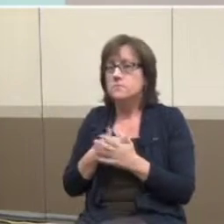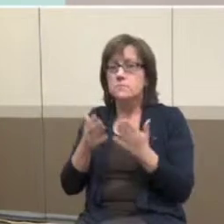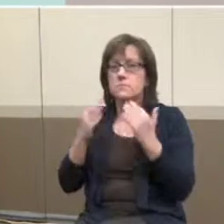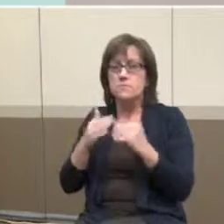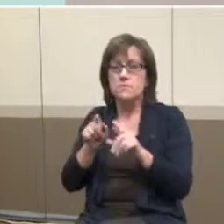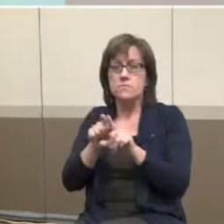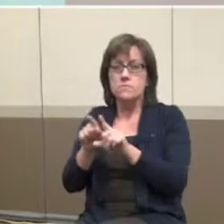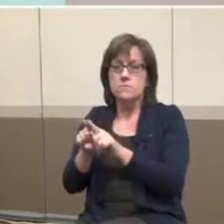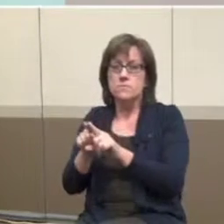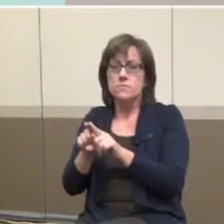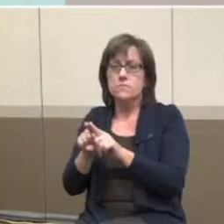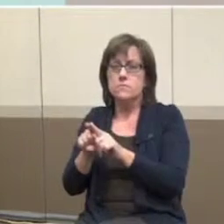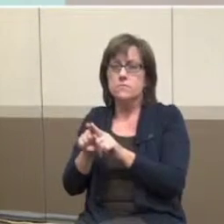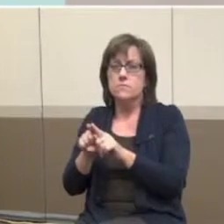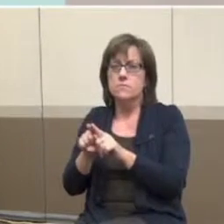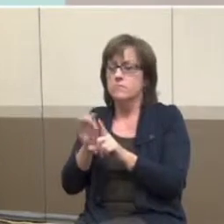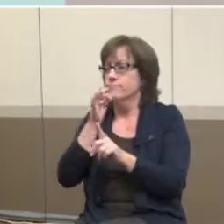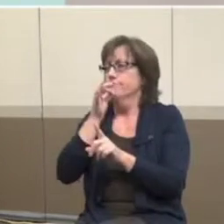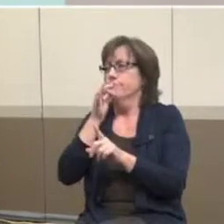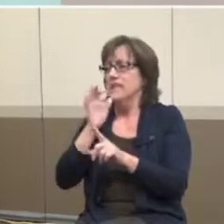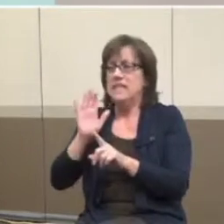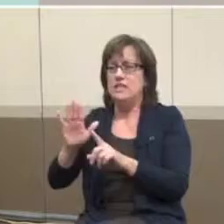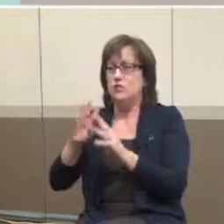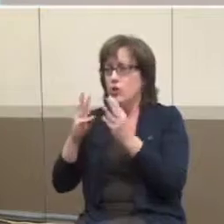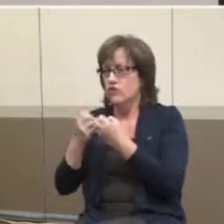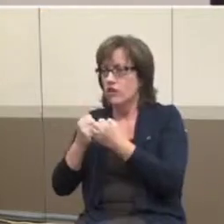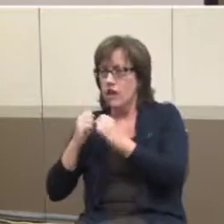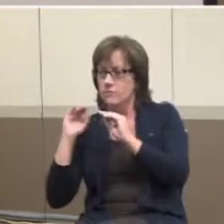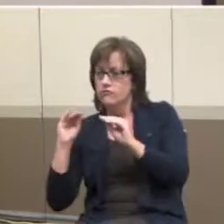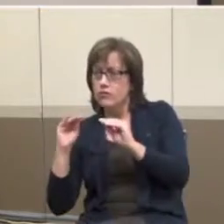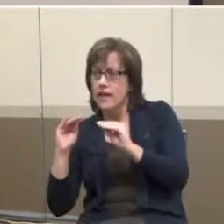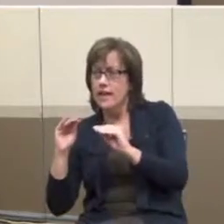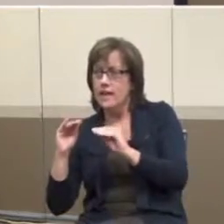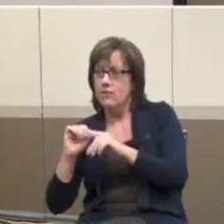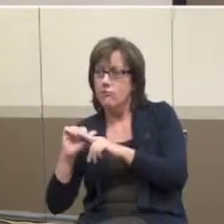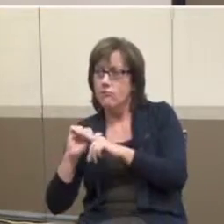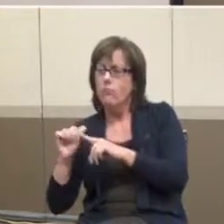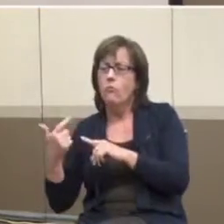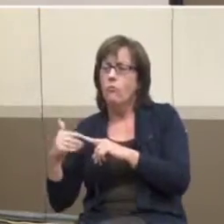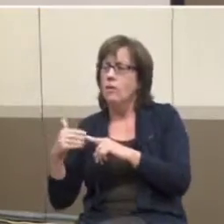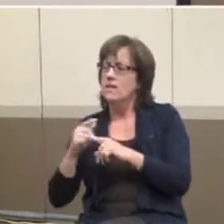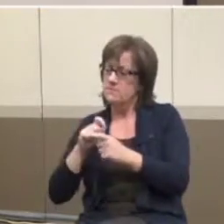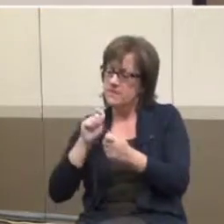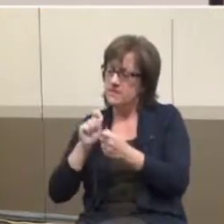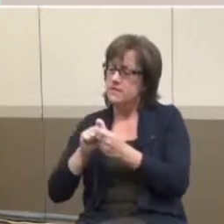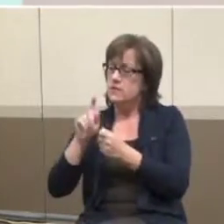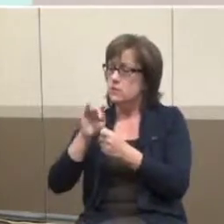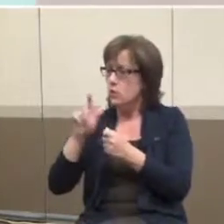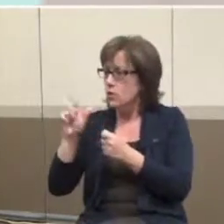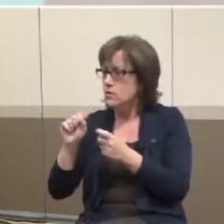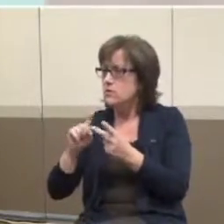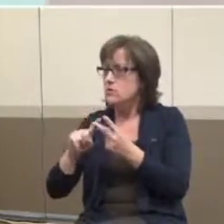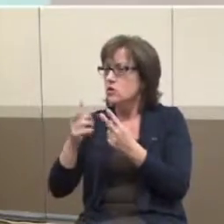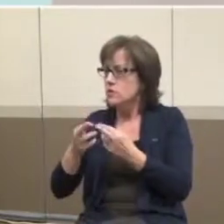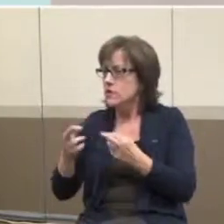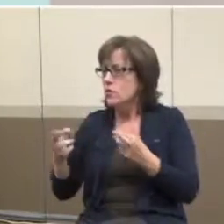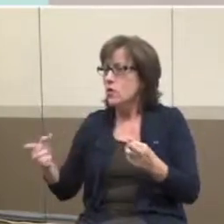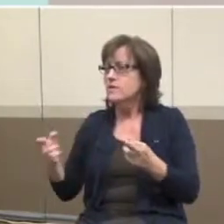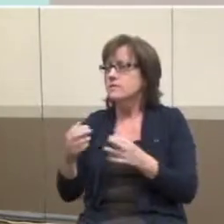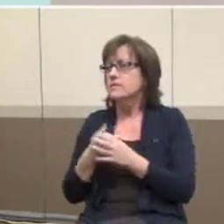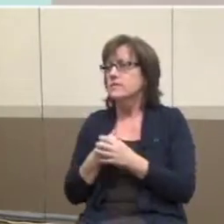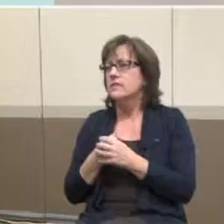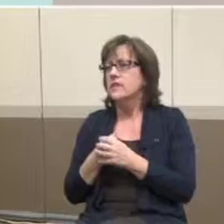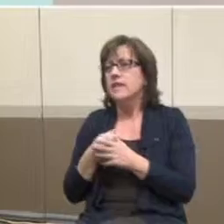And then he's also really good in his workshops and training to teach you very specific tools, resources, and you